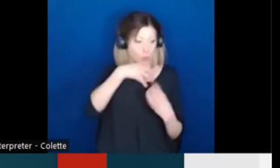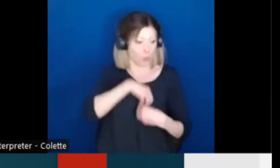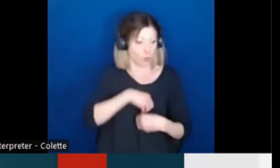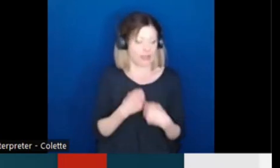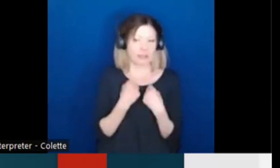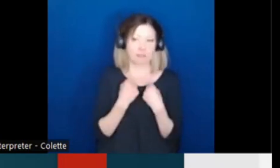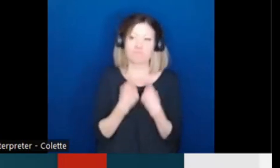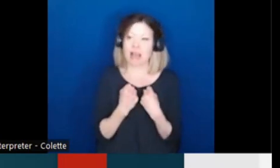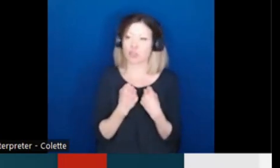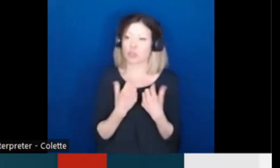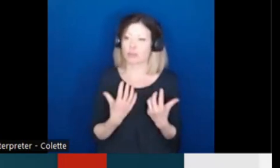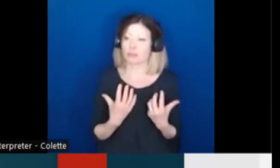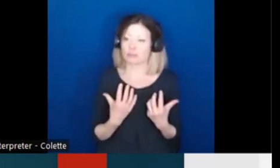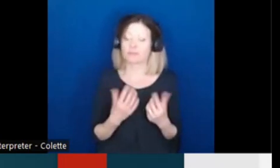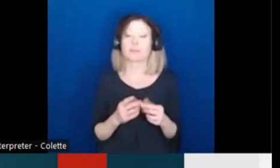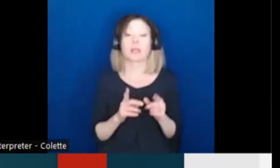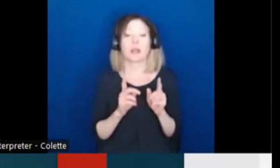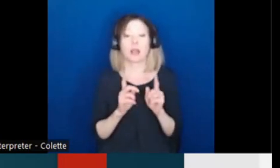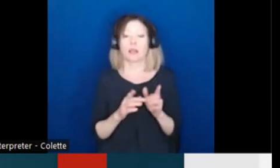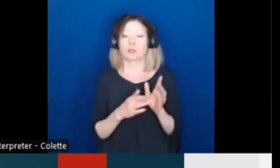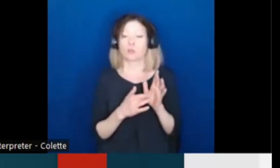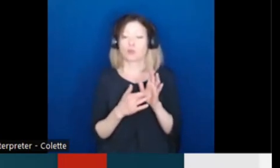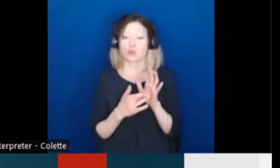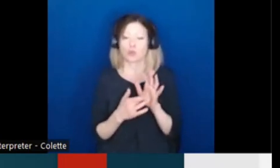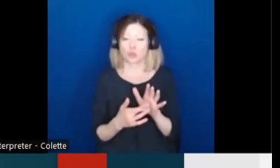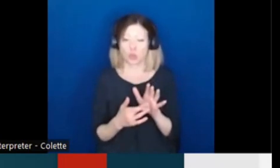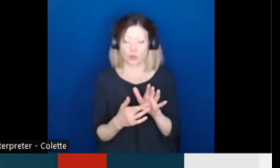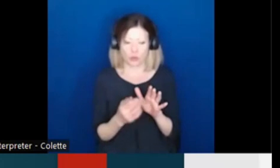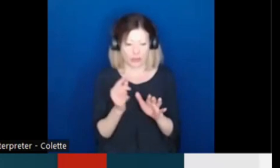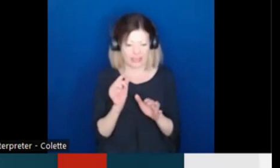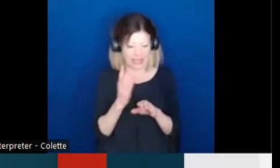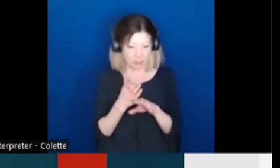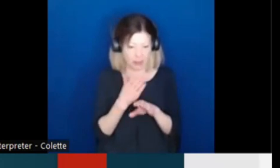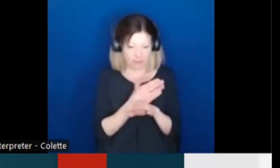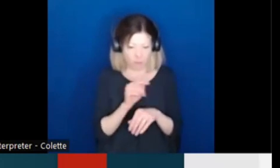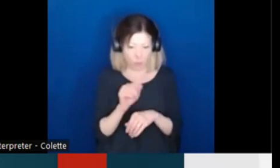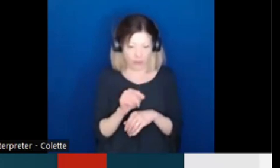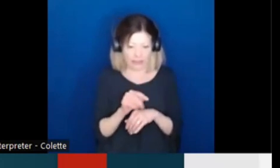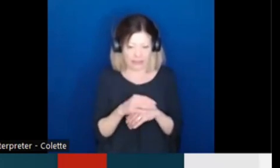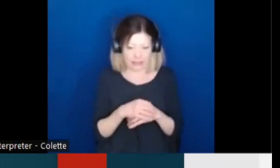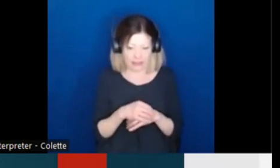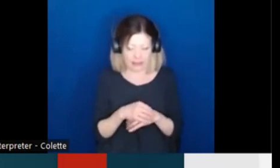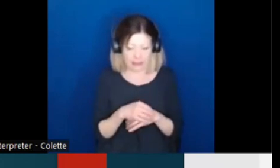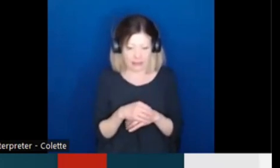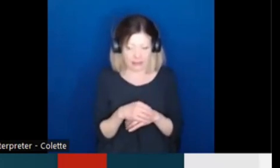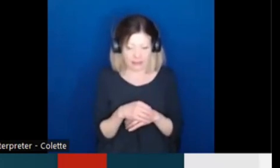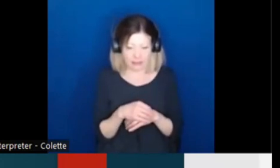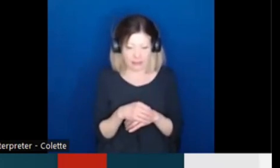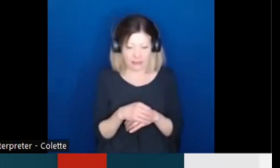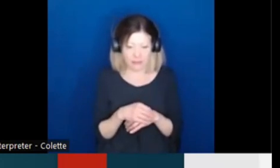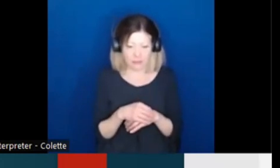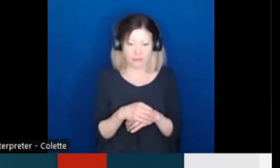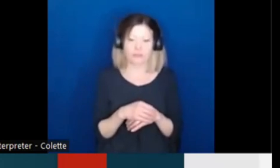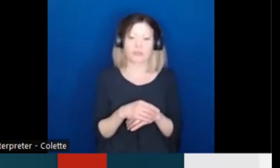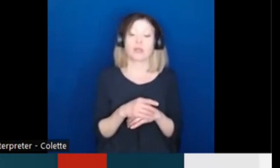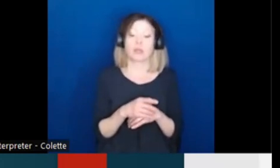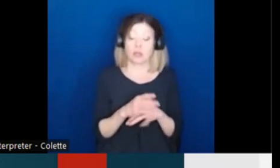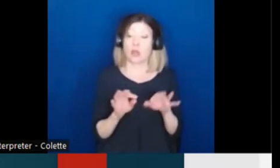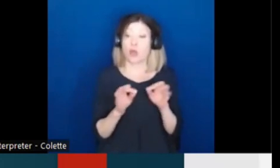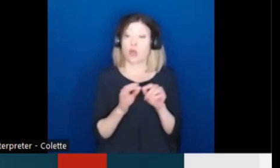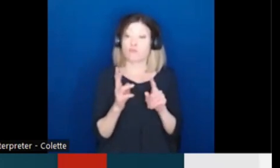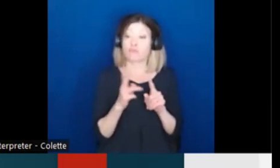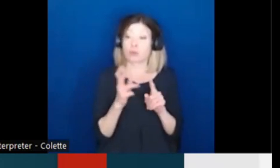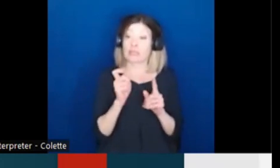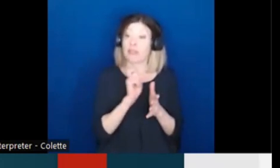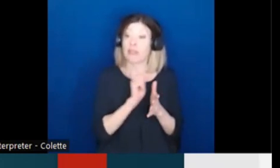show you, perhaps a little bit before this, is when a really early example of the Bronte's writing. So I talked